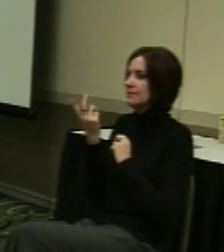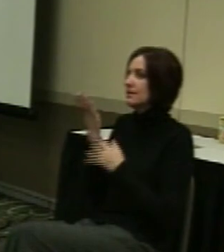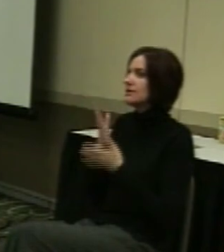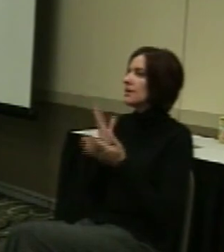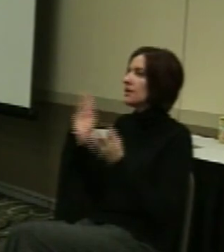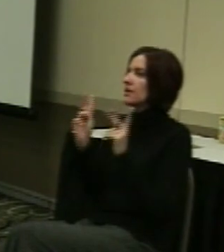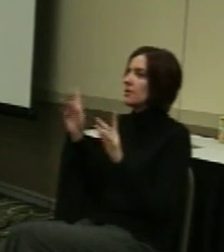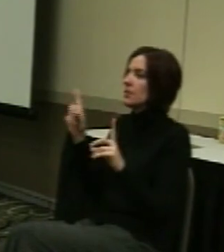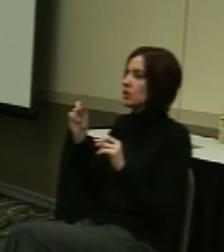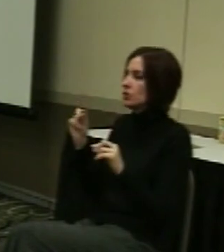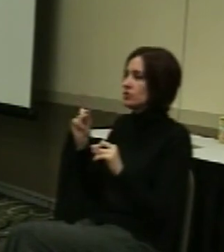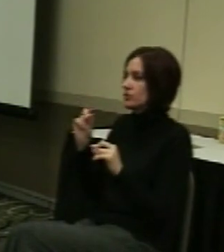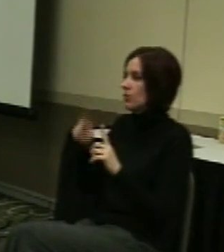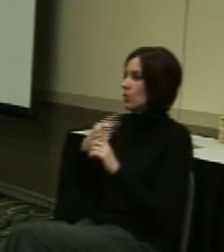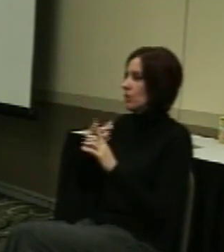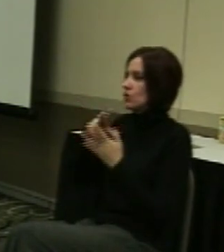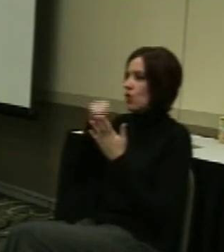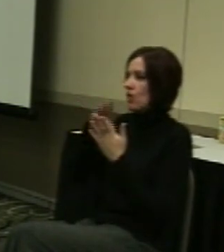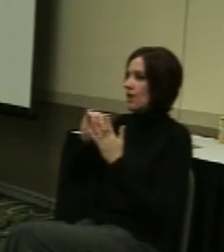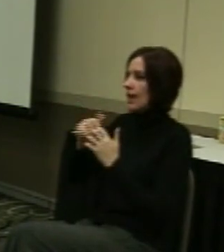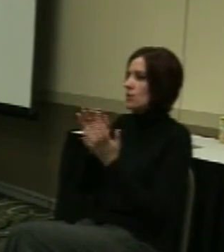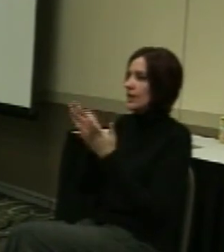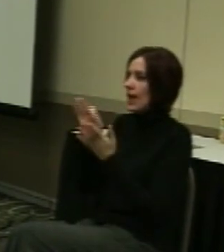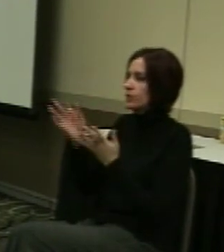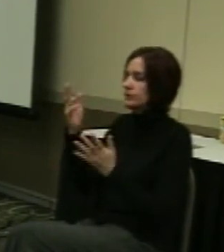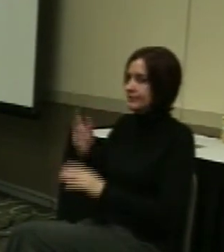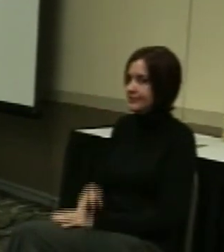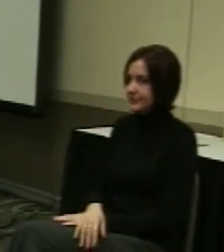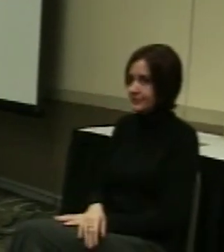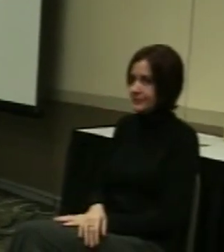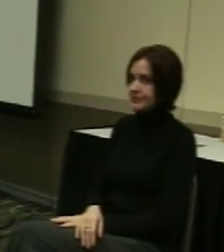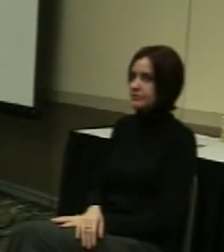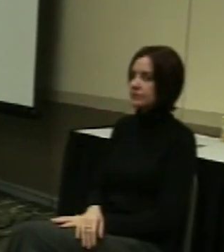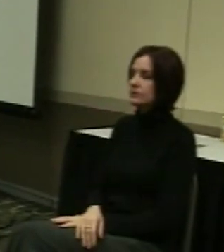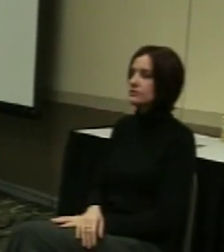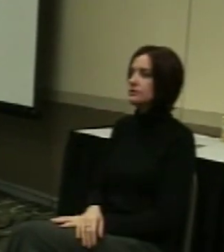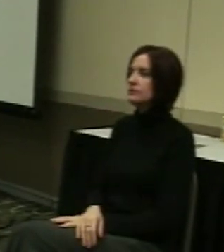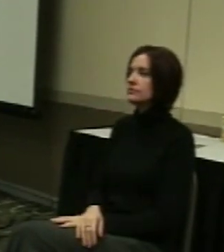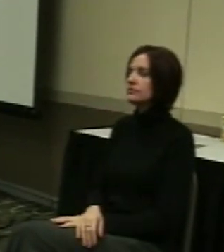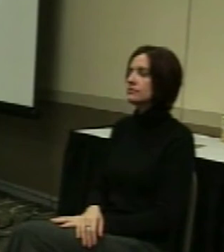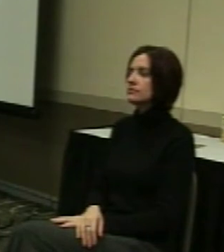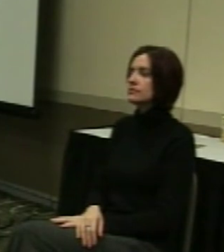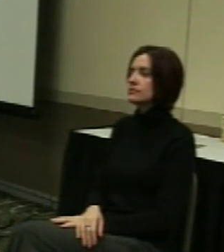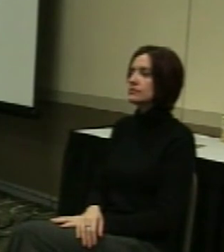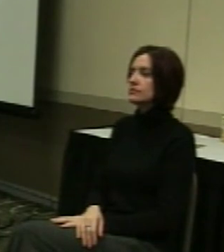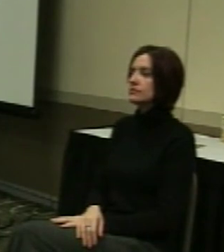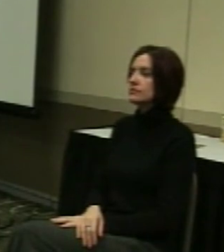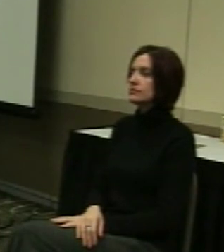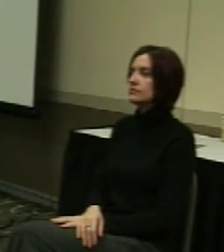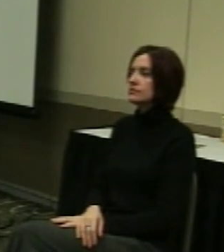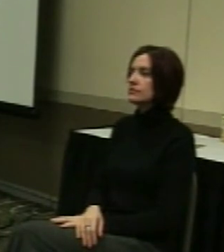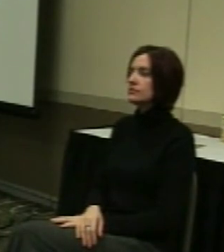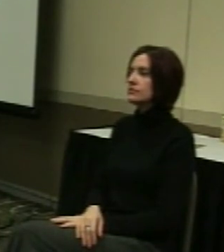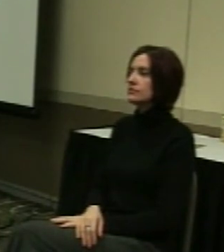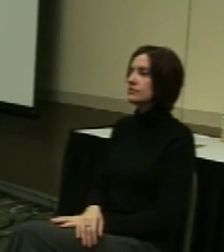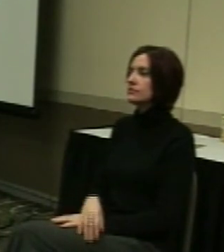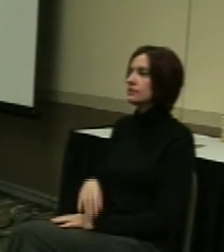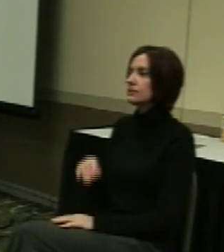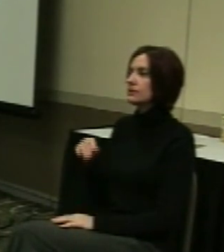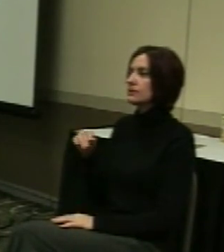do when they're, learning how to count or something. Graphs communicate. The same set